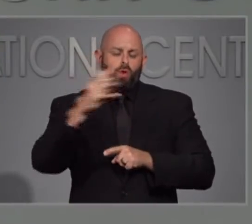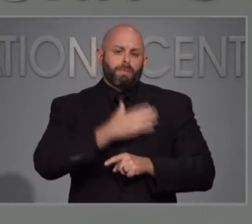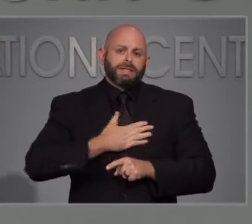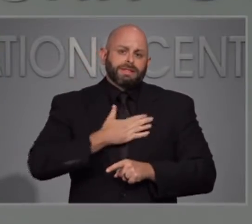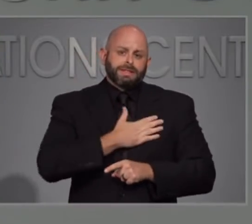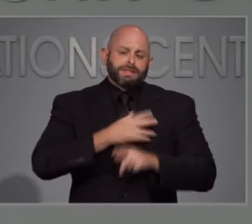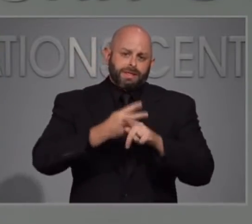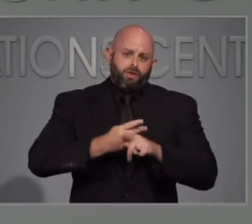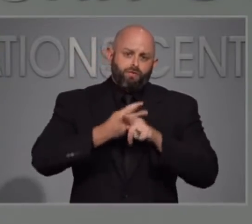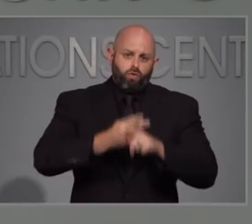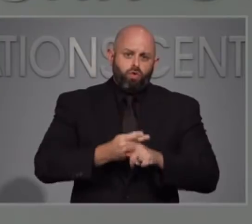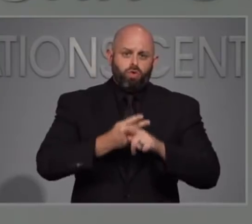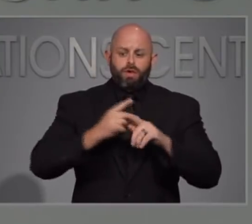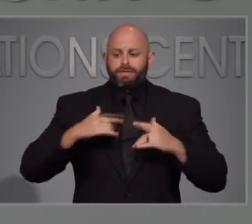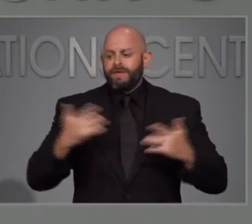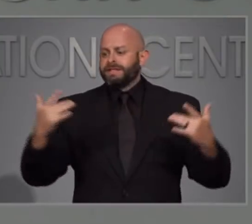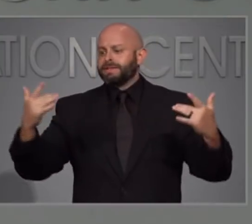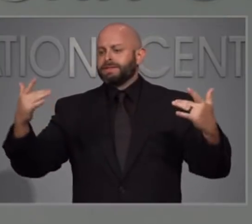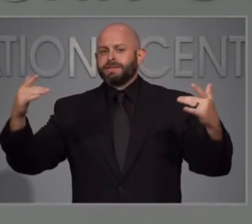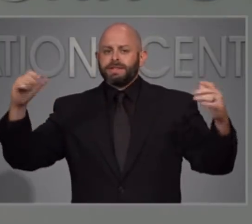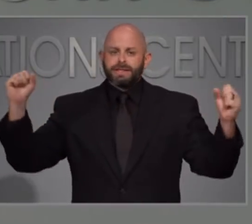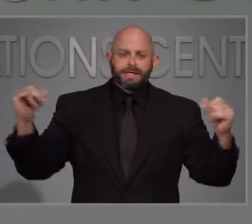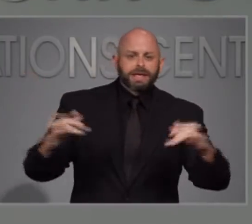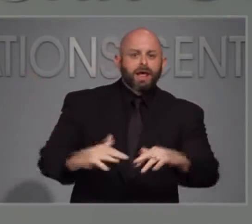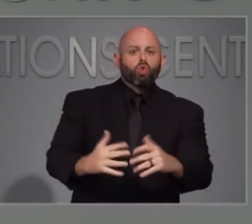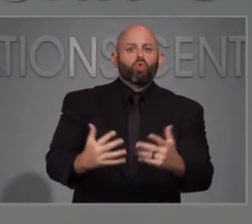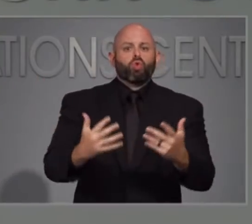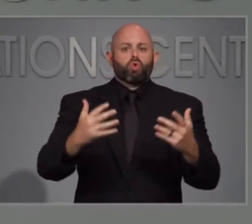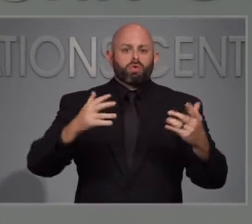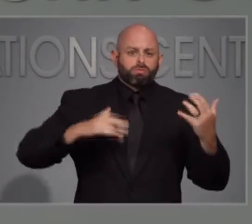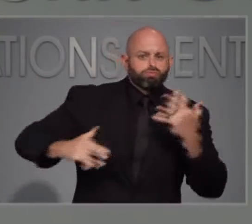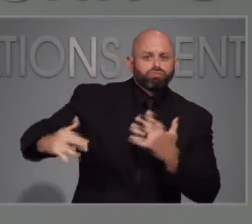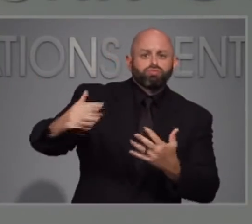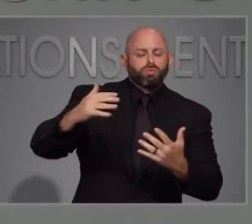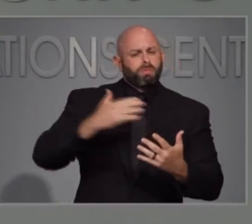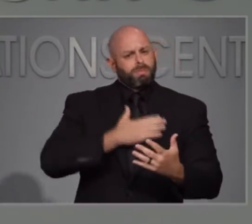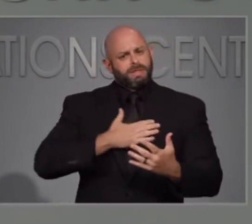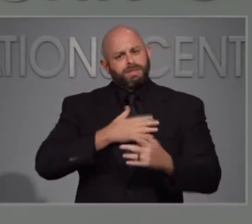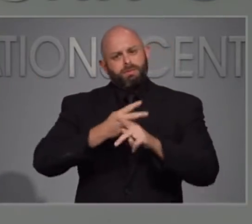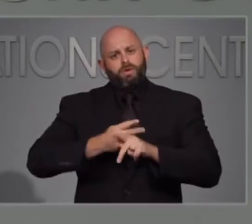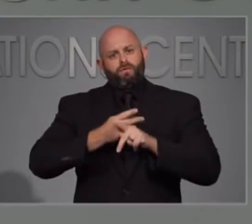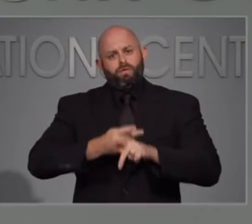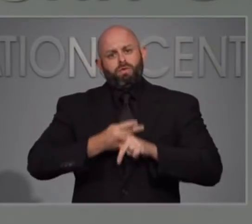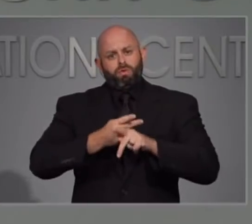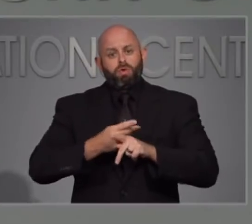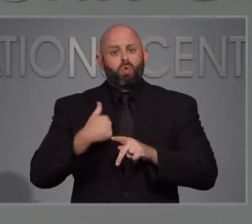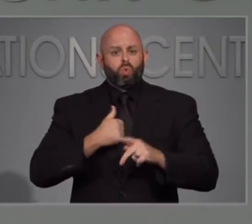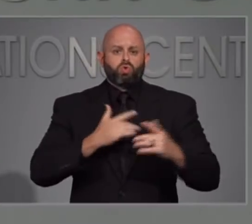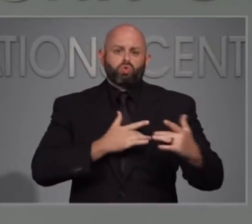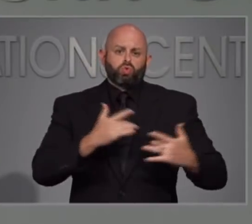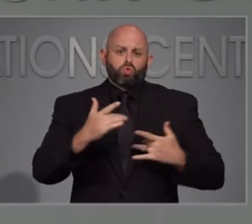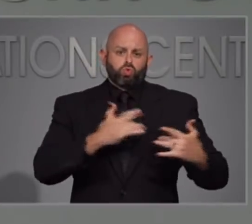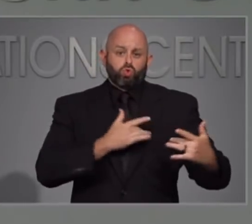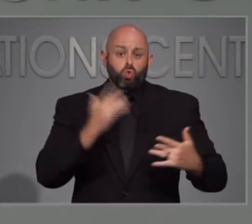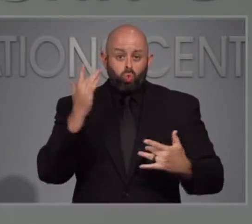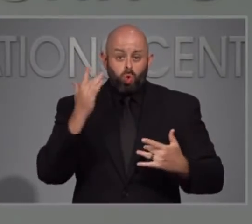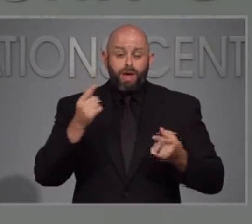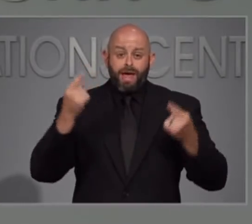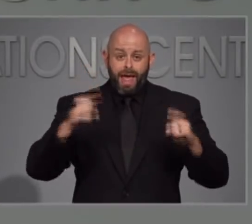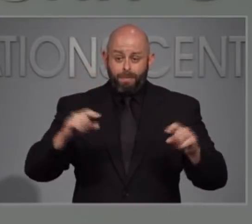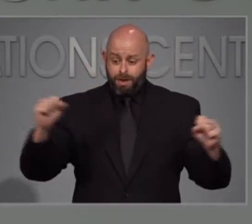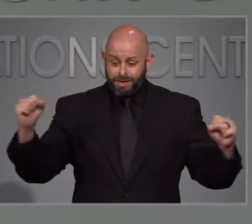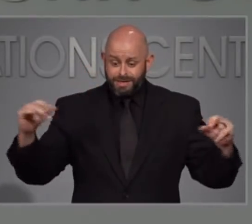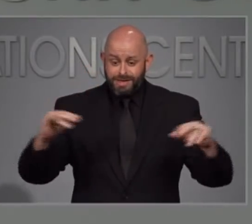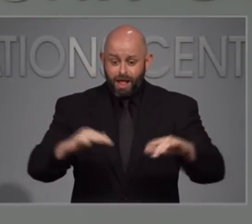having these kinds of get-togethers. We have concerns that when this happens, the virus spreads. You